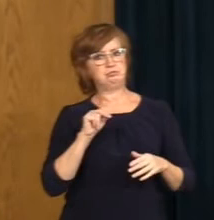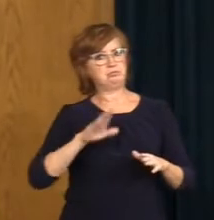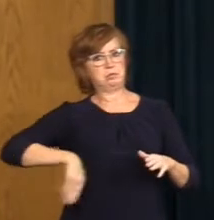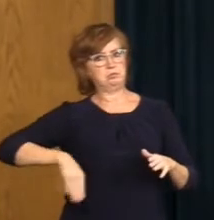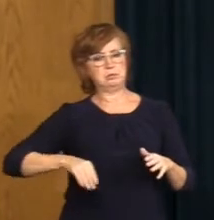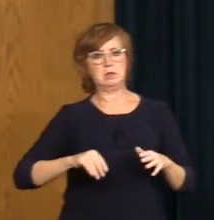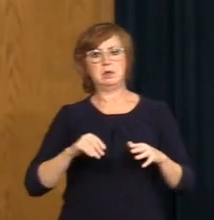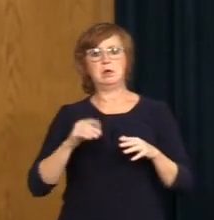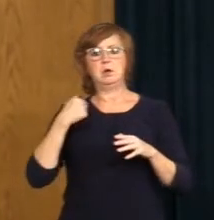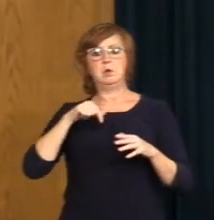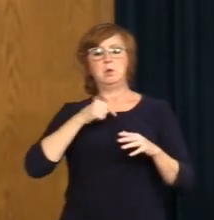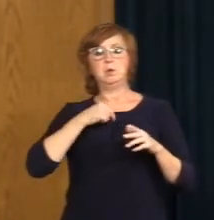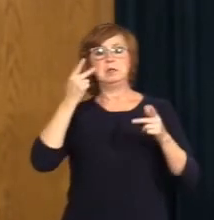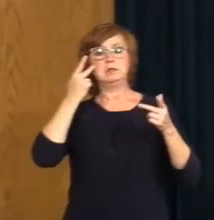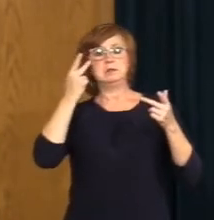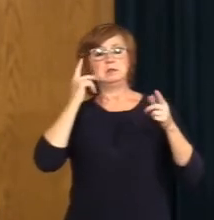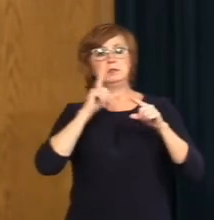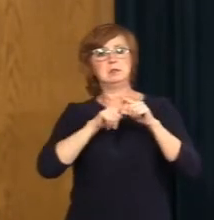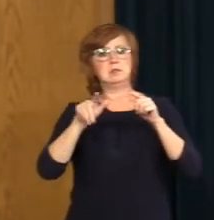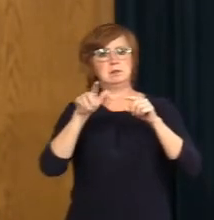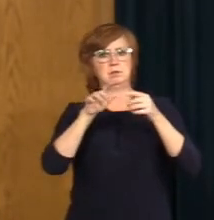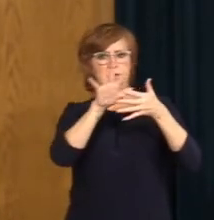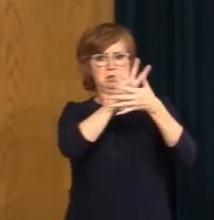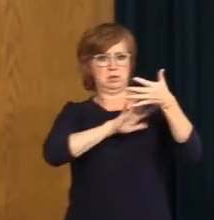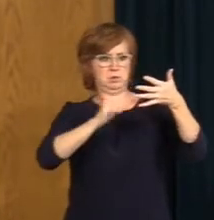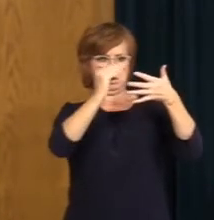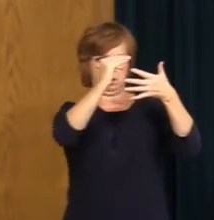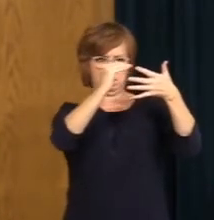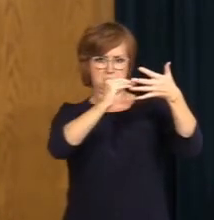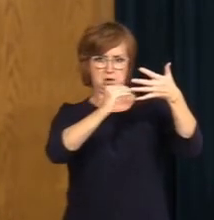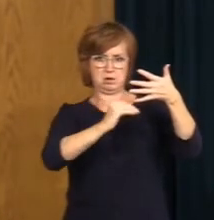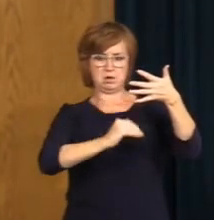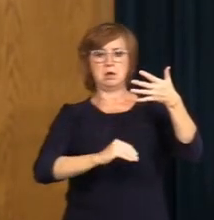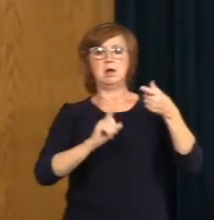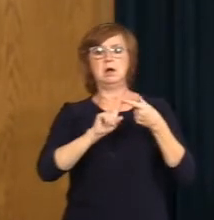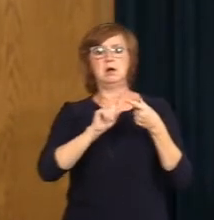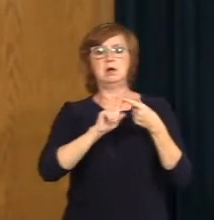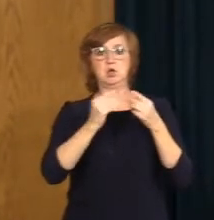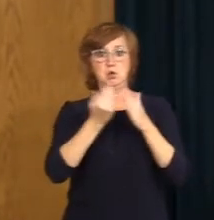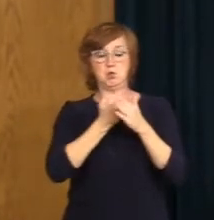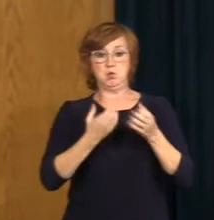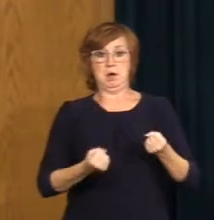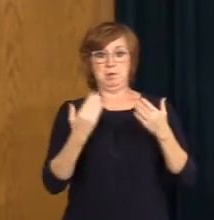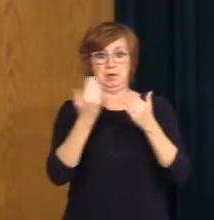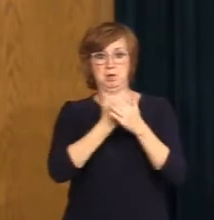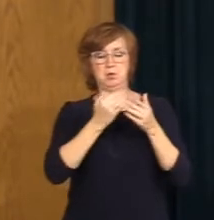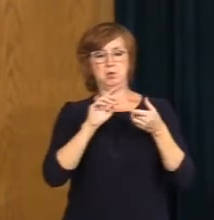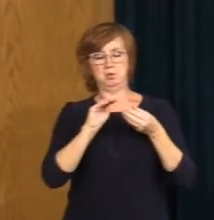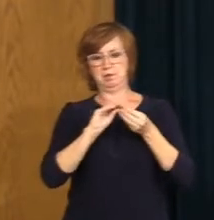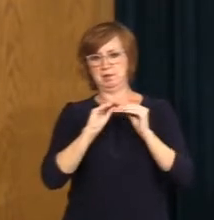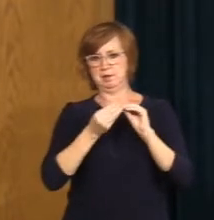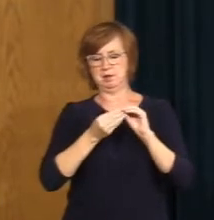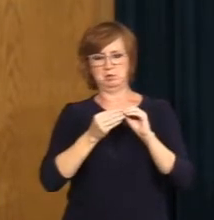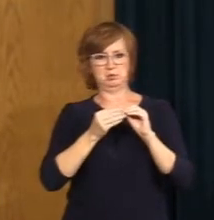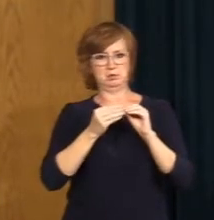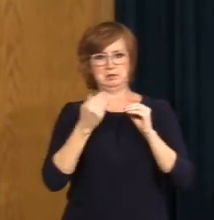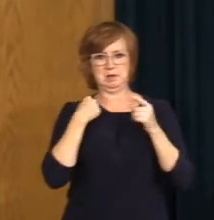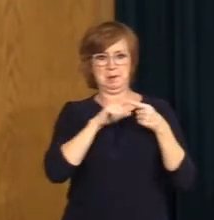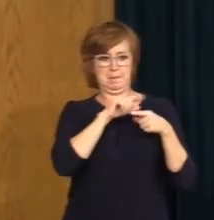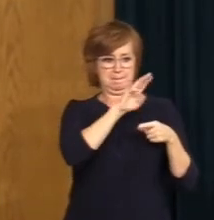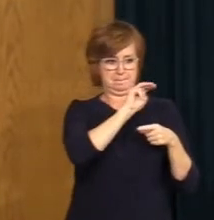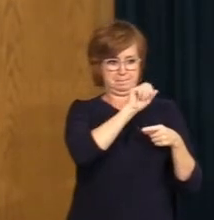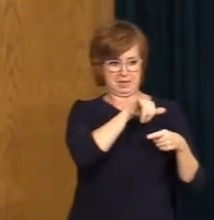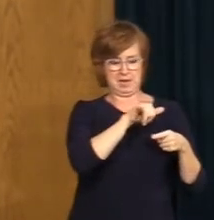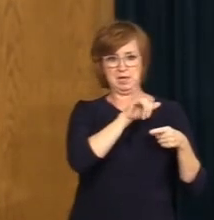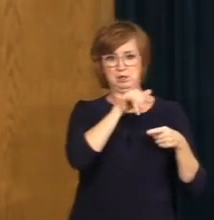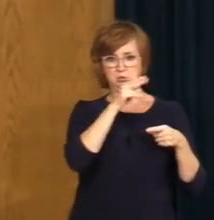the dashboard, if you look at new cases, as on this slide, you can see that our new cases went down, really down in May, June, and then